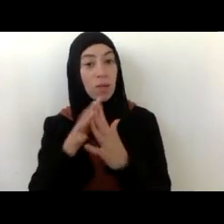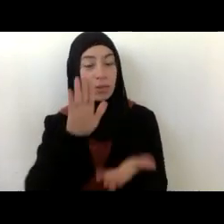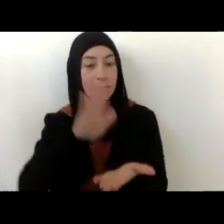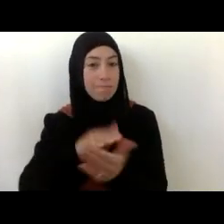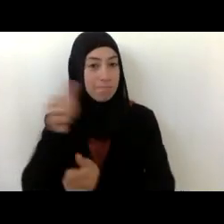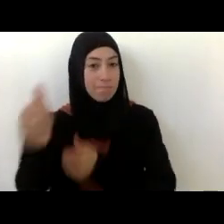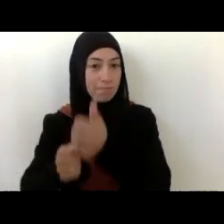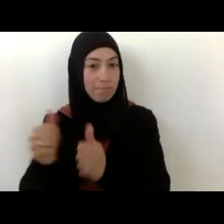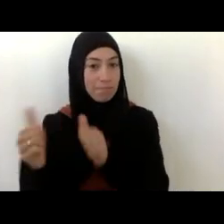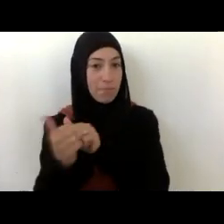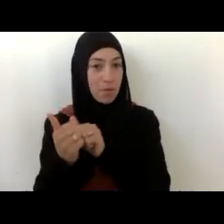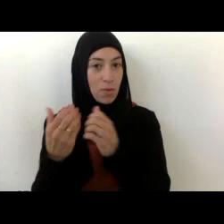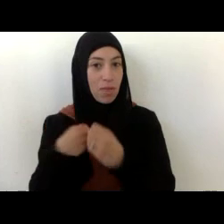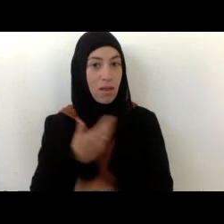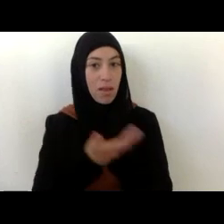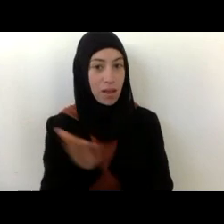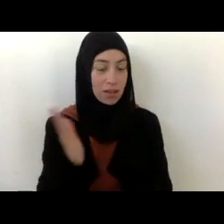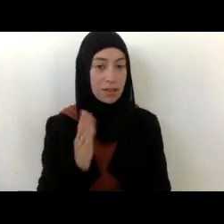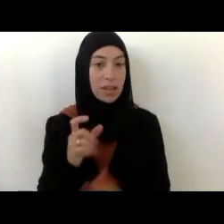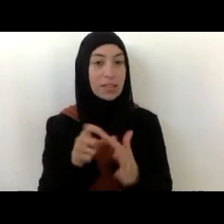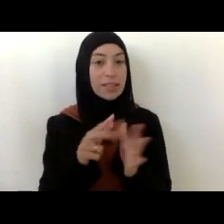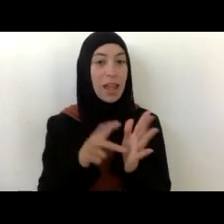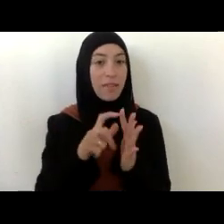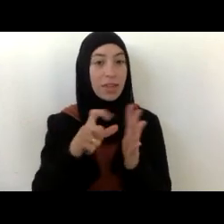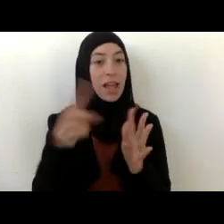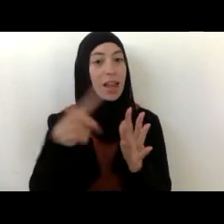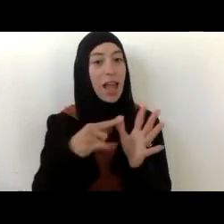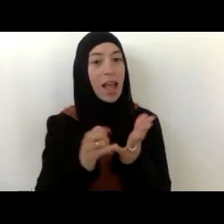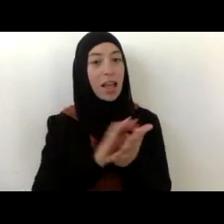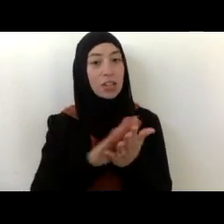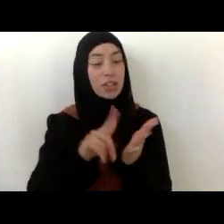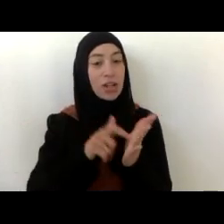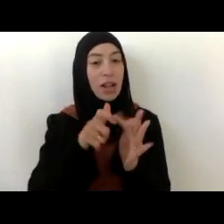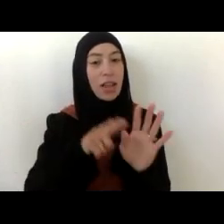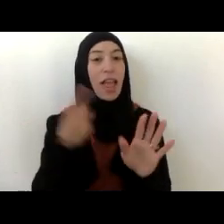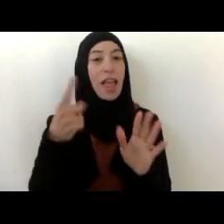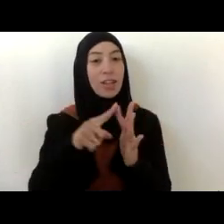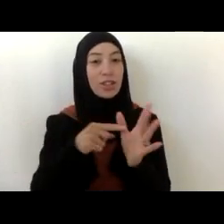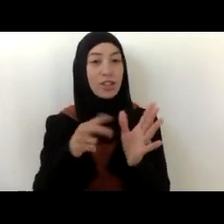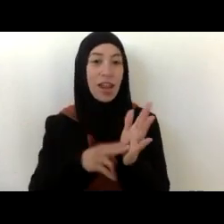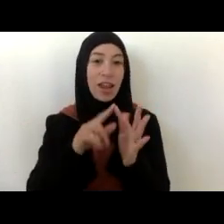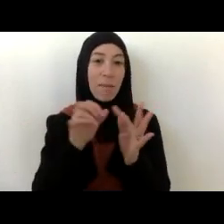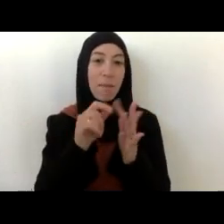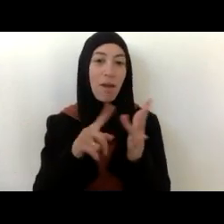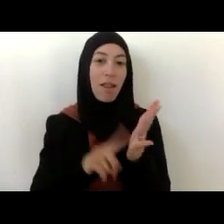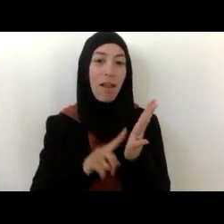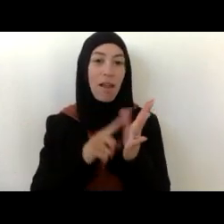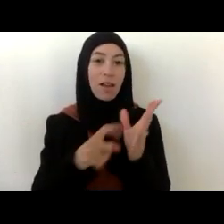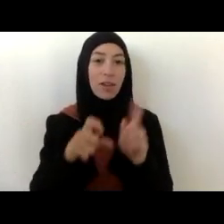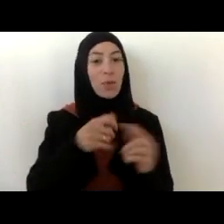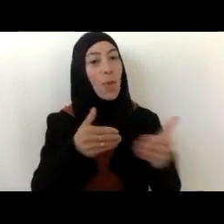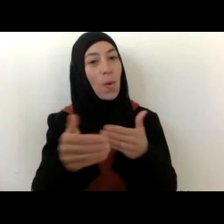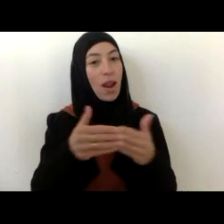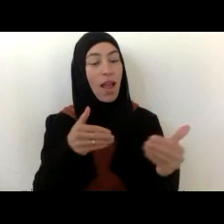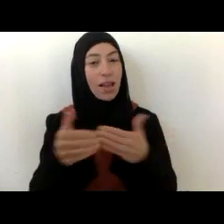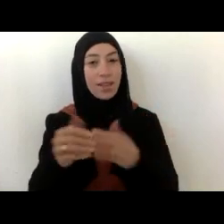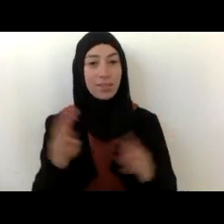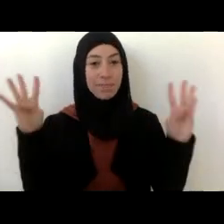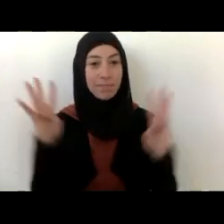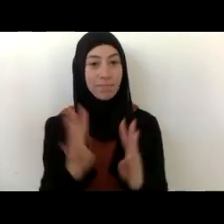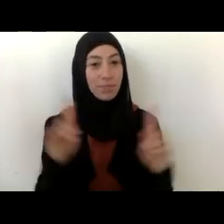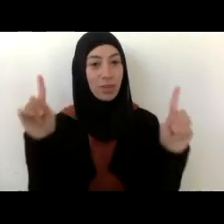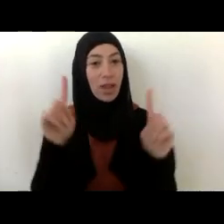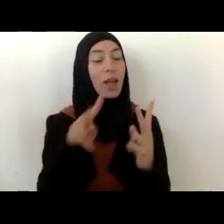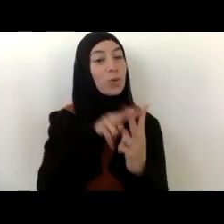with us on this. David and Ashley presenting, and Jane Pollard for organising the webinar, and the wonderful